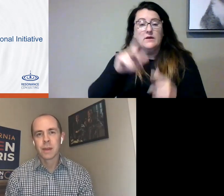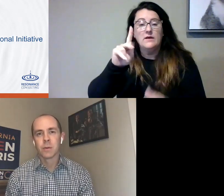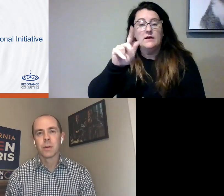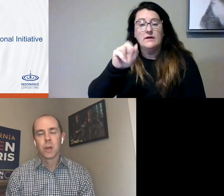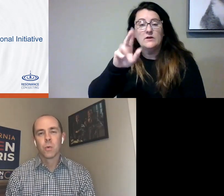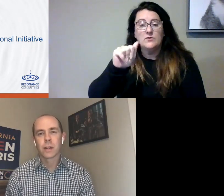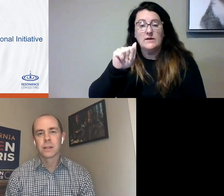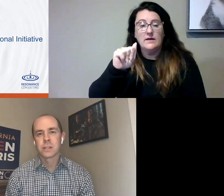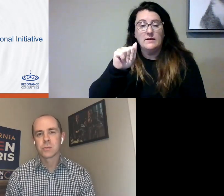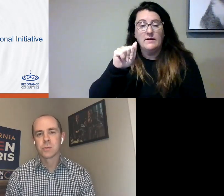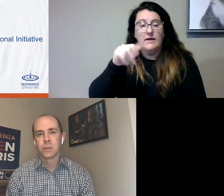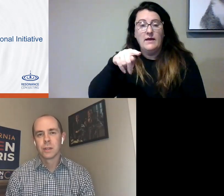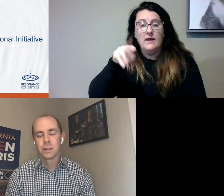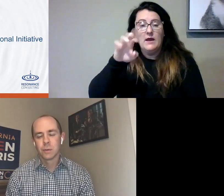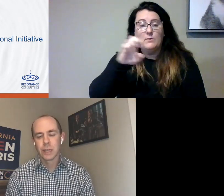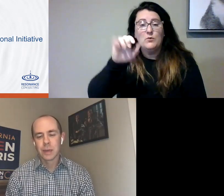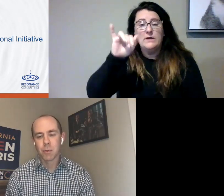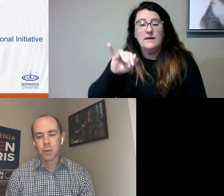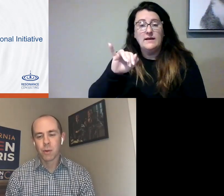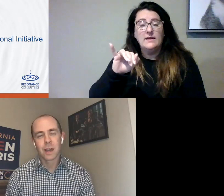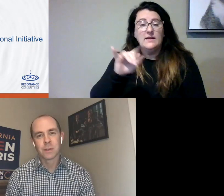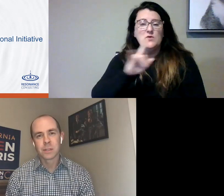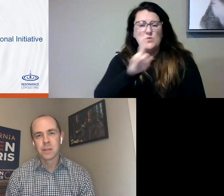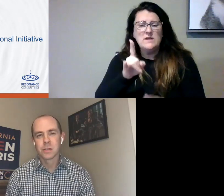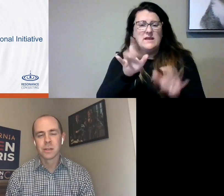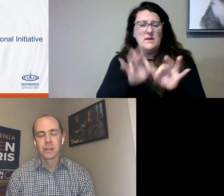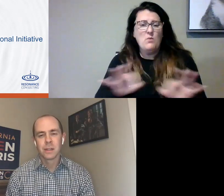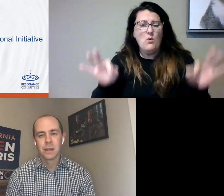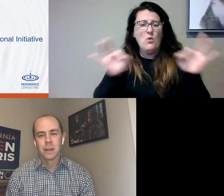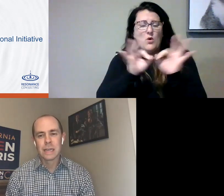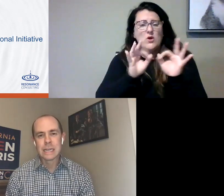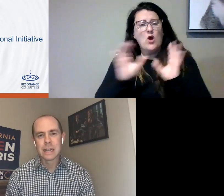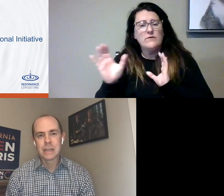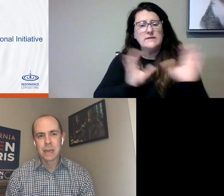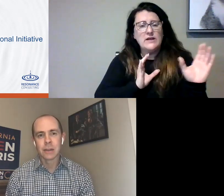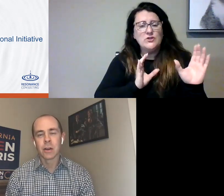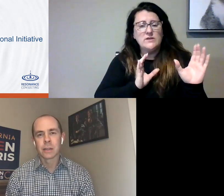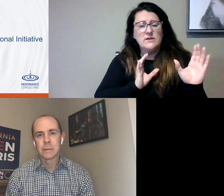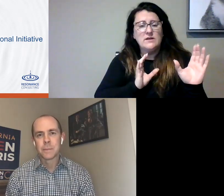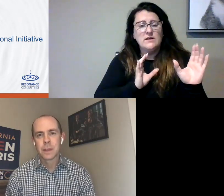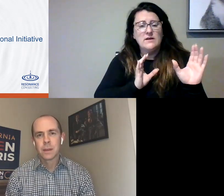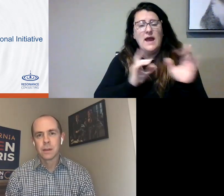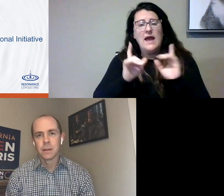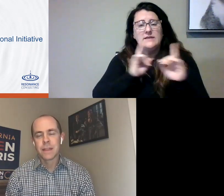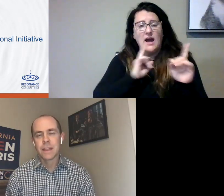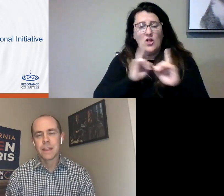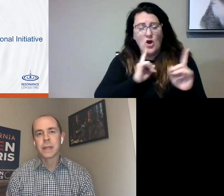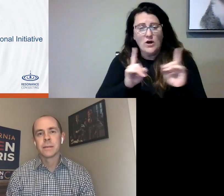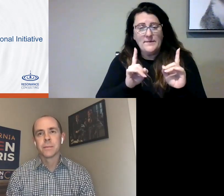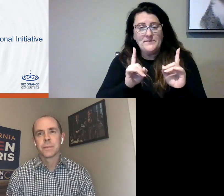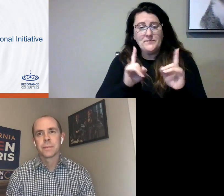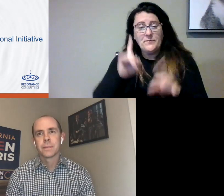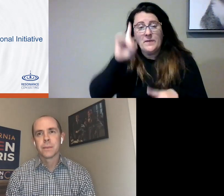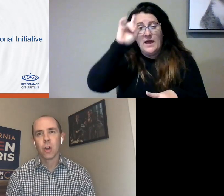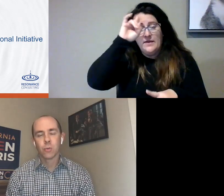and Preeti that will walk us through a really important conversation and dialogue. I think